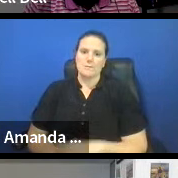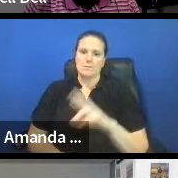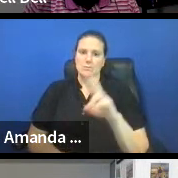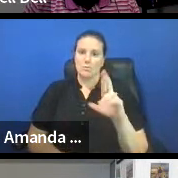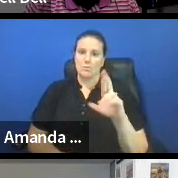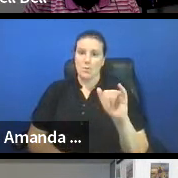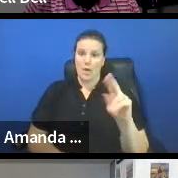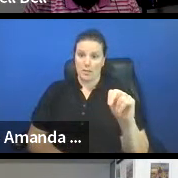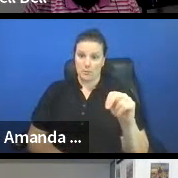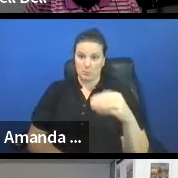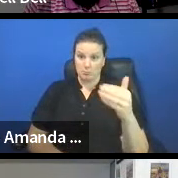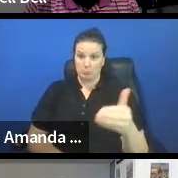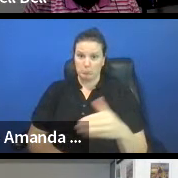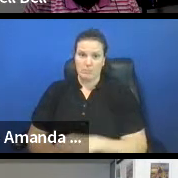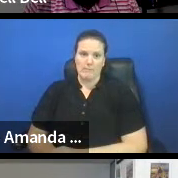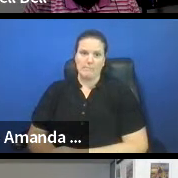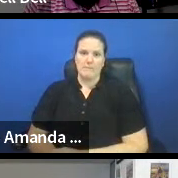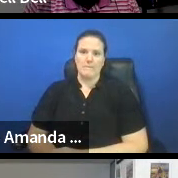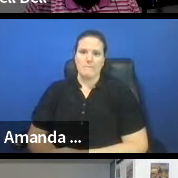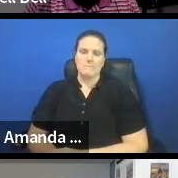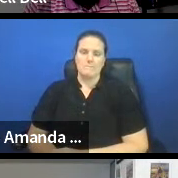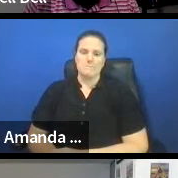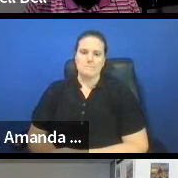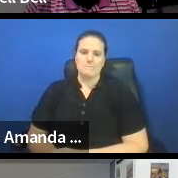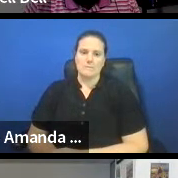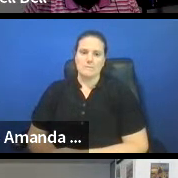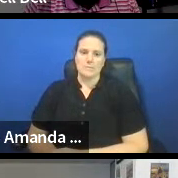Ryan, might you go next? Sorry about that, Ryan.